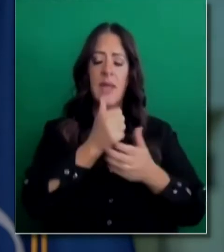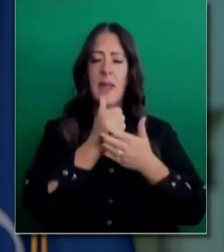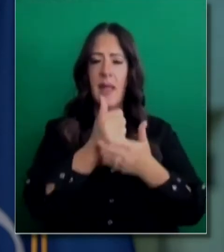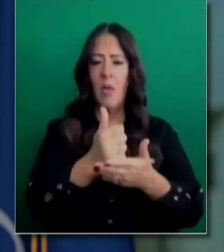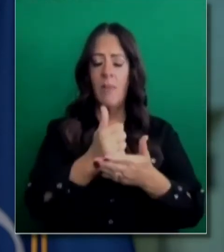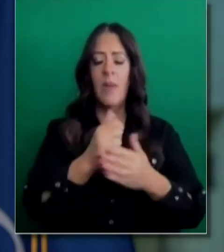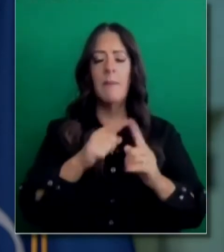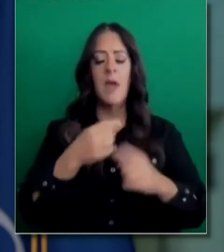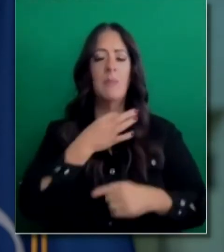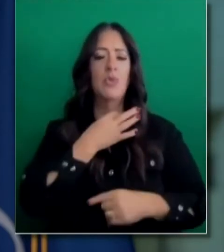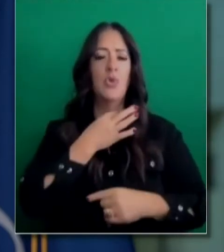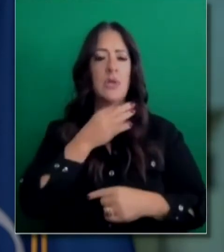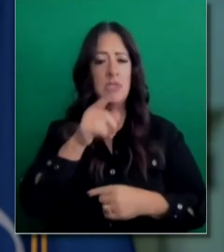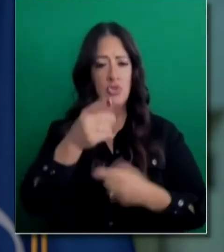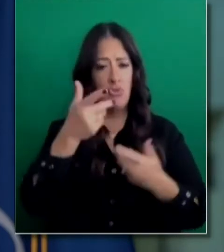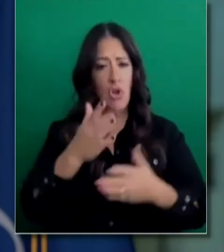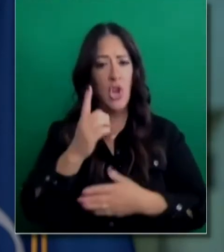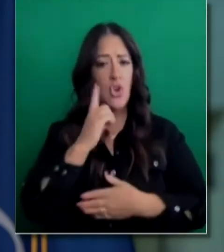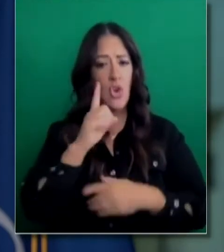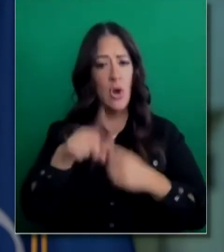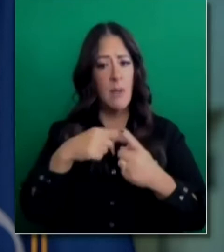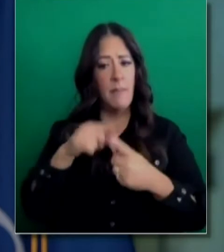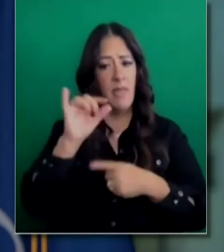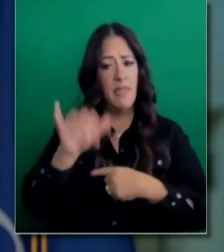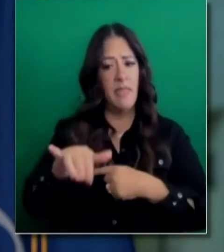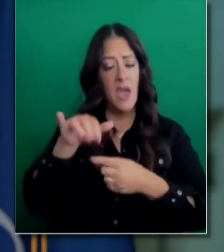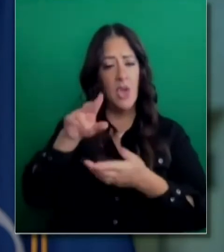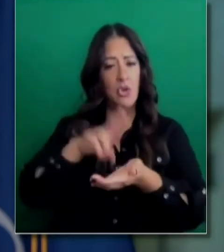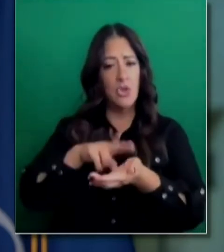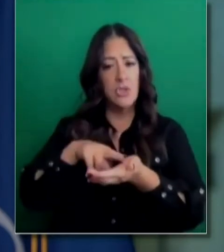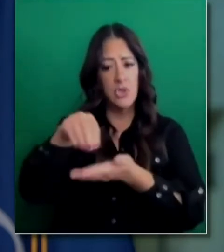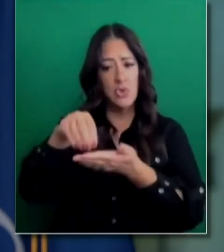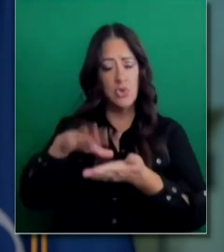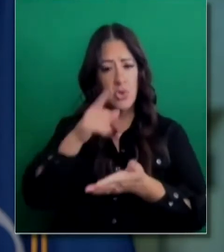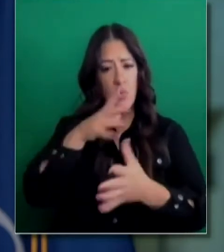heard about nursing students, and would you consider that? Yeah, in fact,